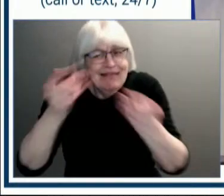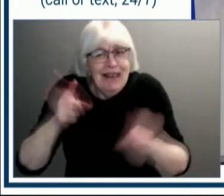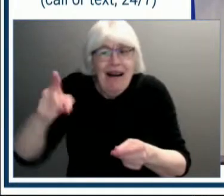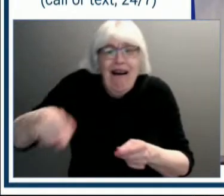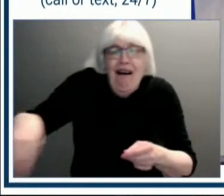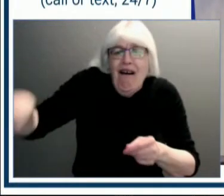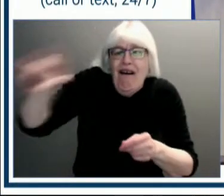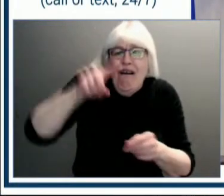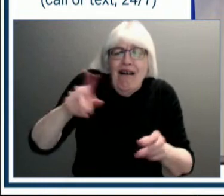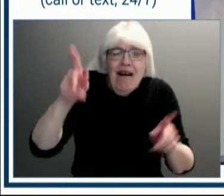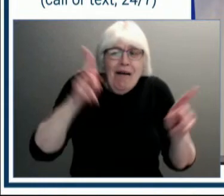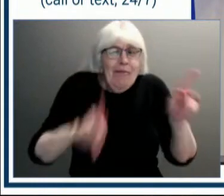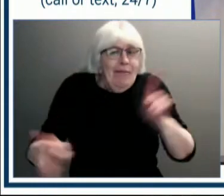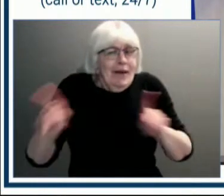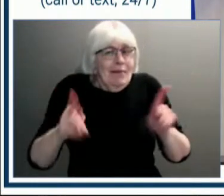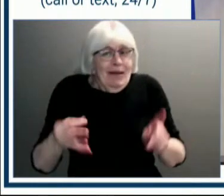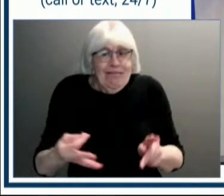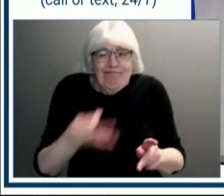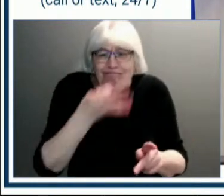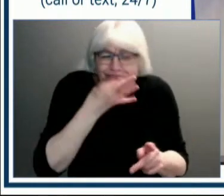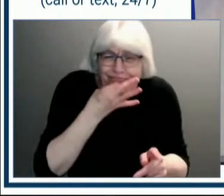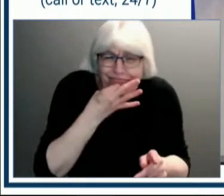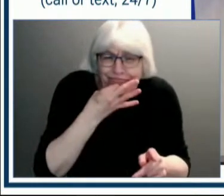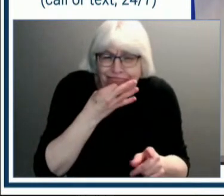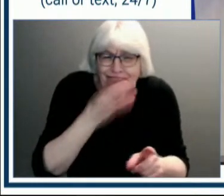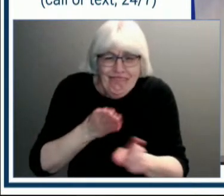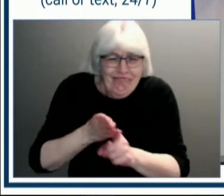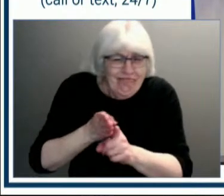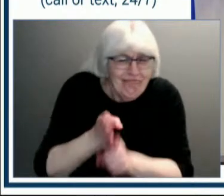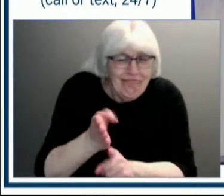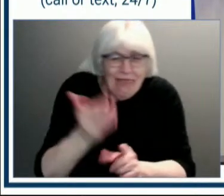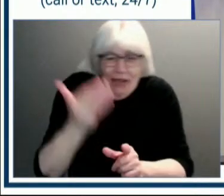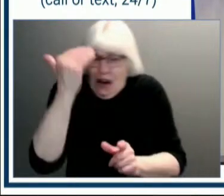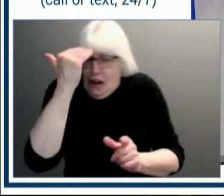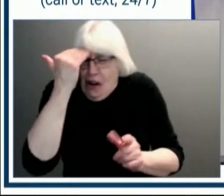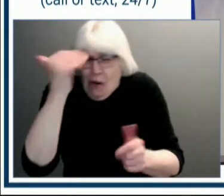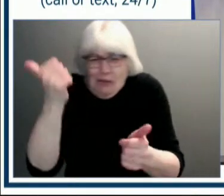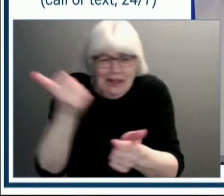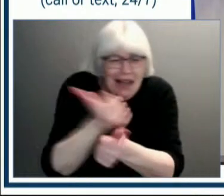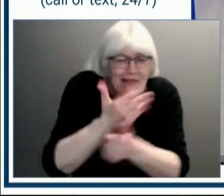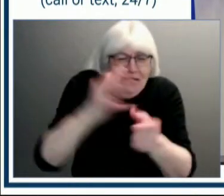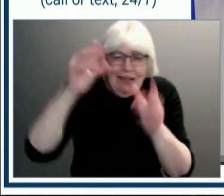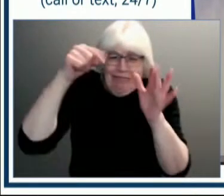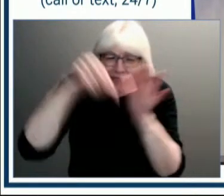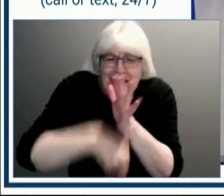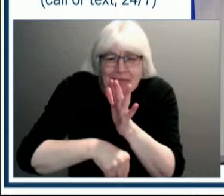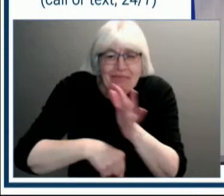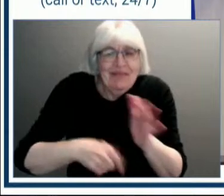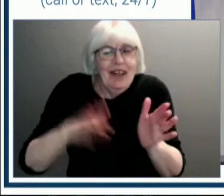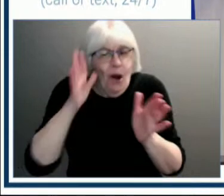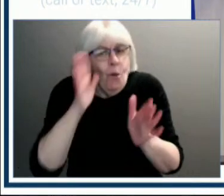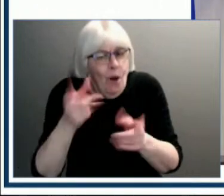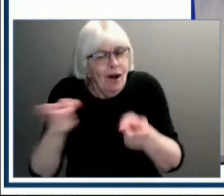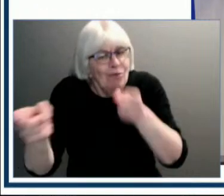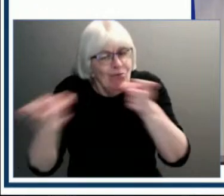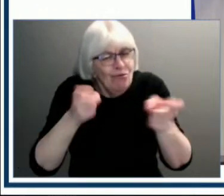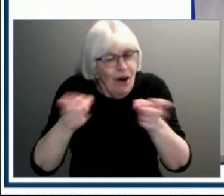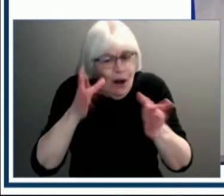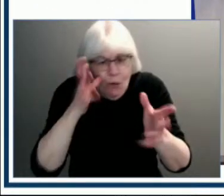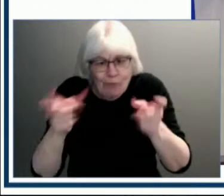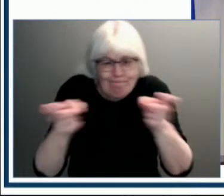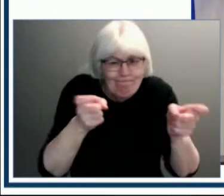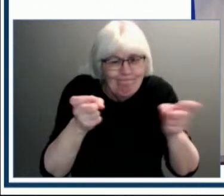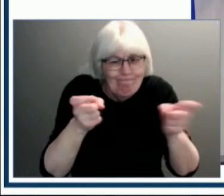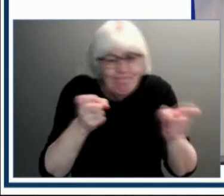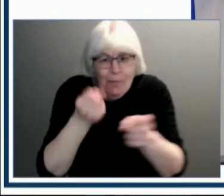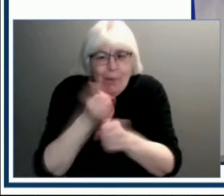information available. Where things need to be updated and changed, we will adapt. You've seen that. But I have every confidence in